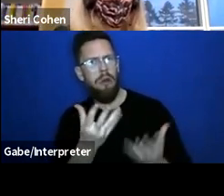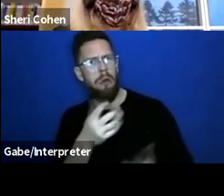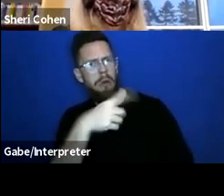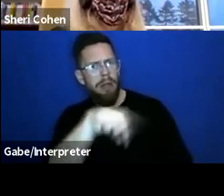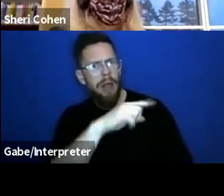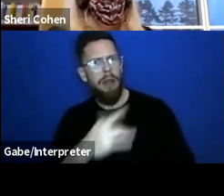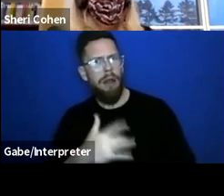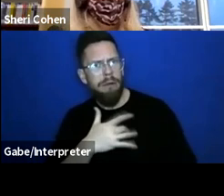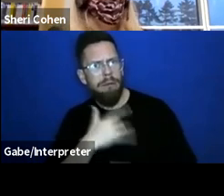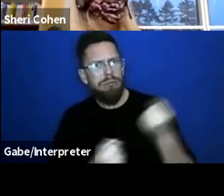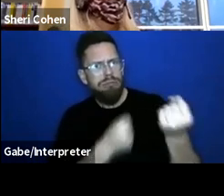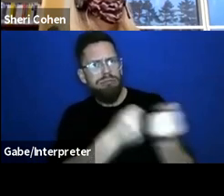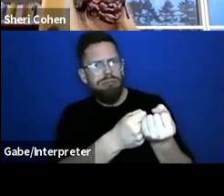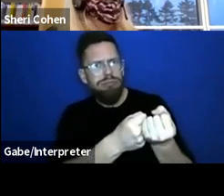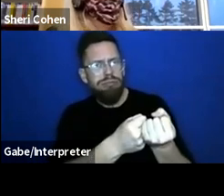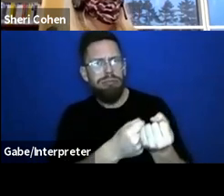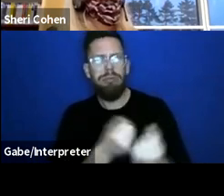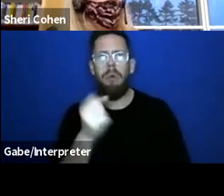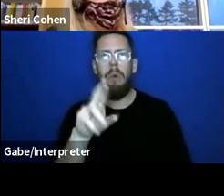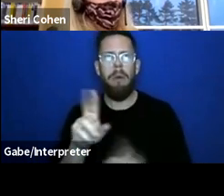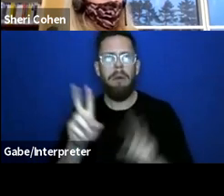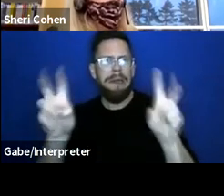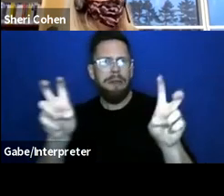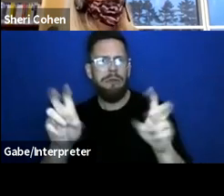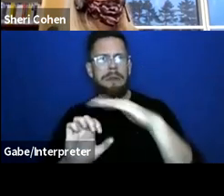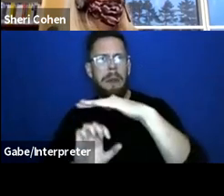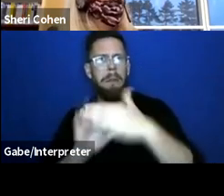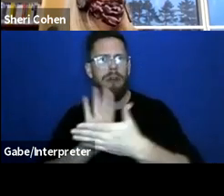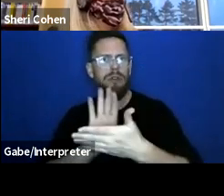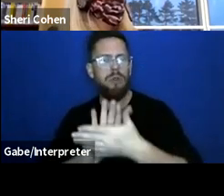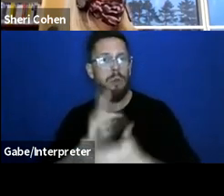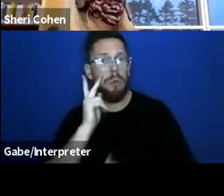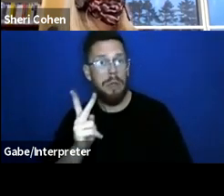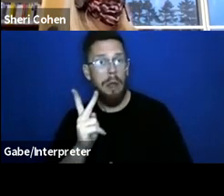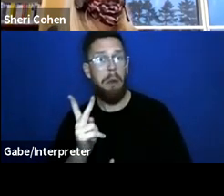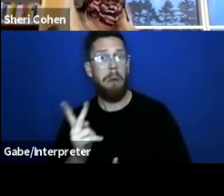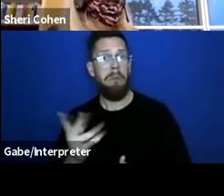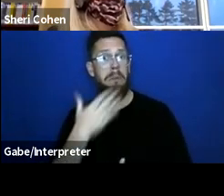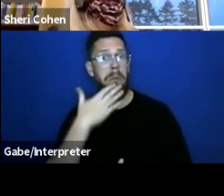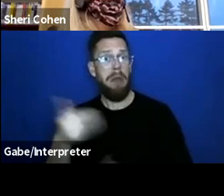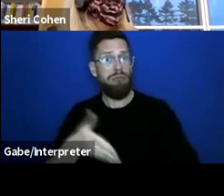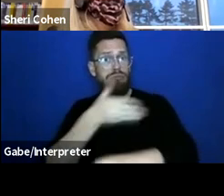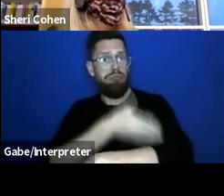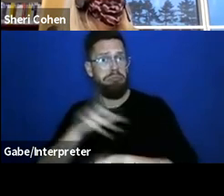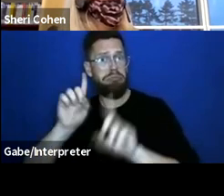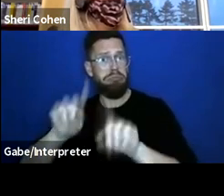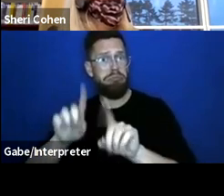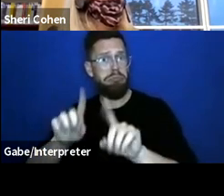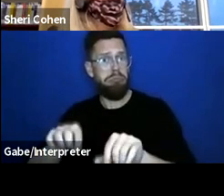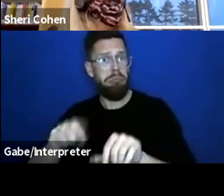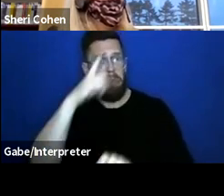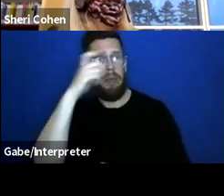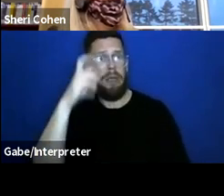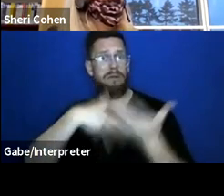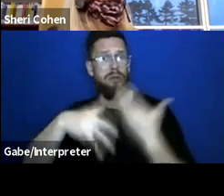For example, at the one of our elementary schools, we actually saw an uptick in attendance as part of this whole social emotional